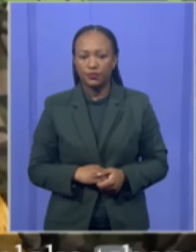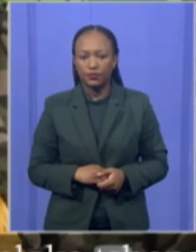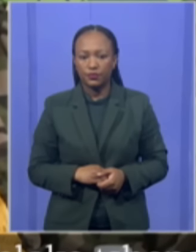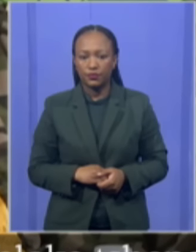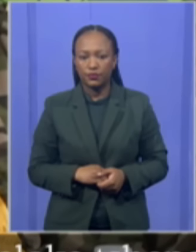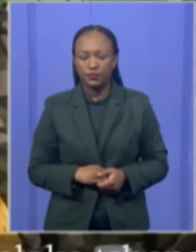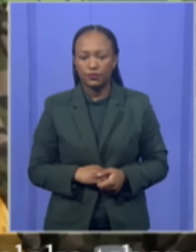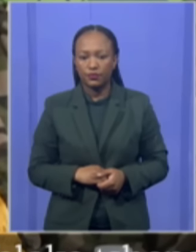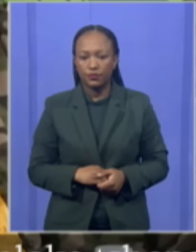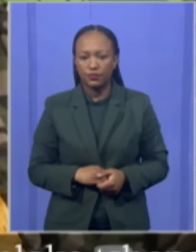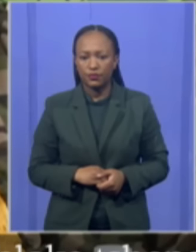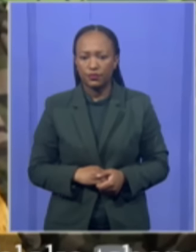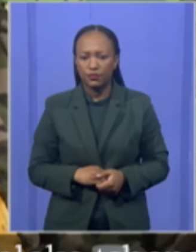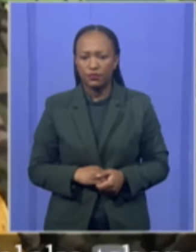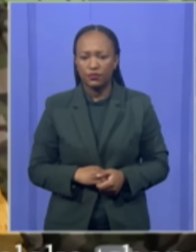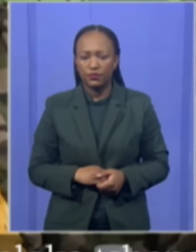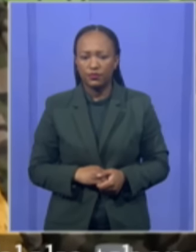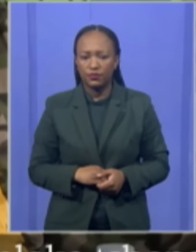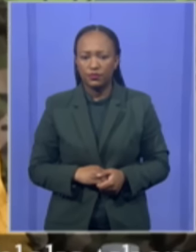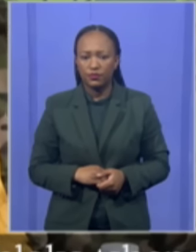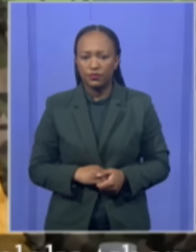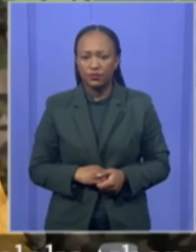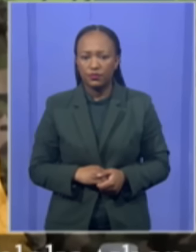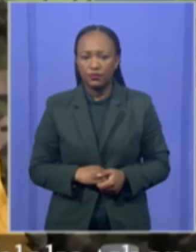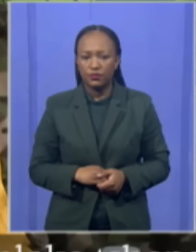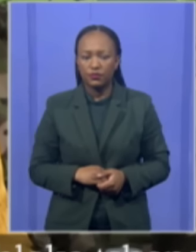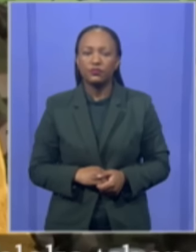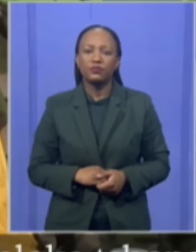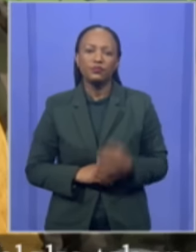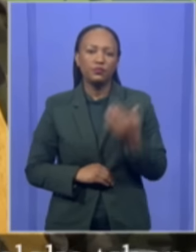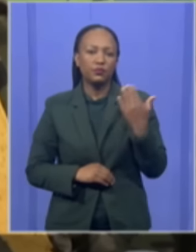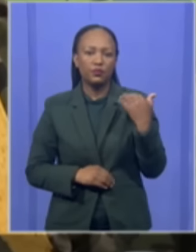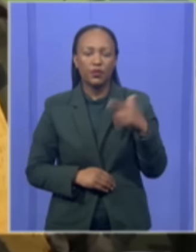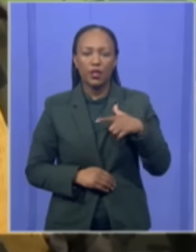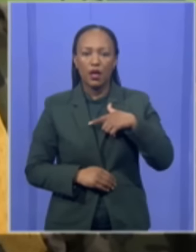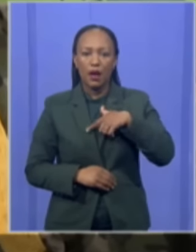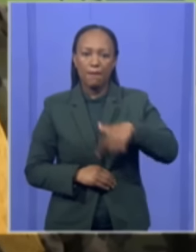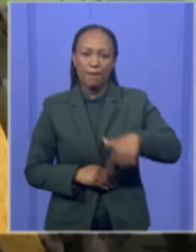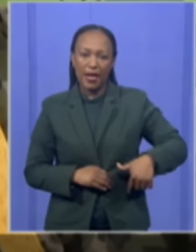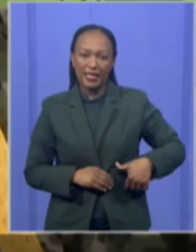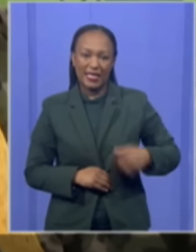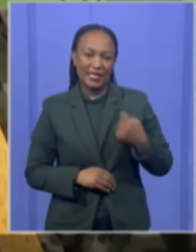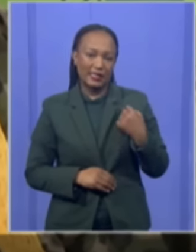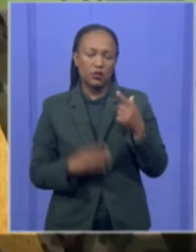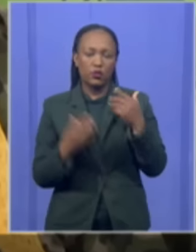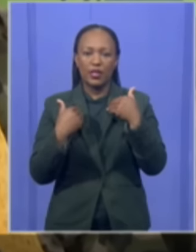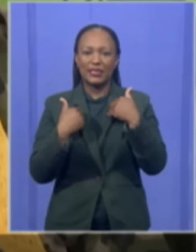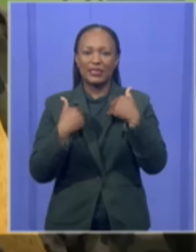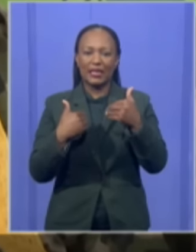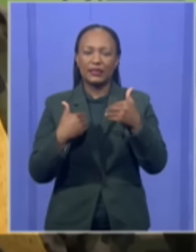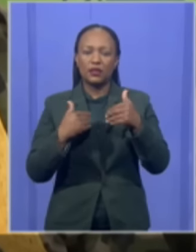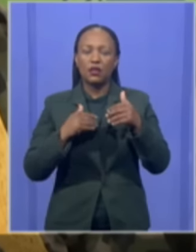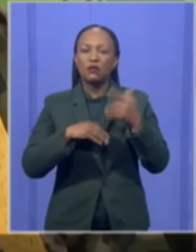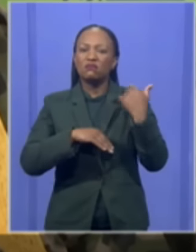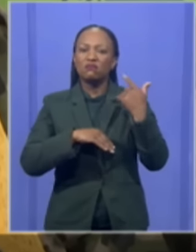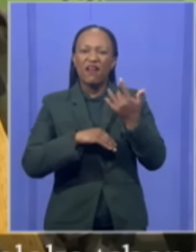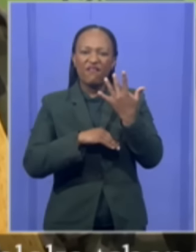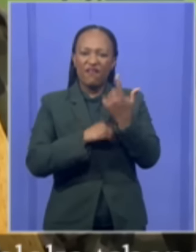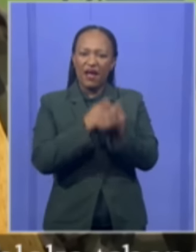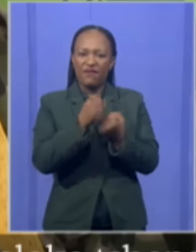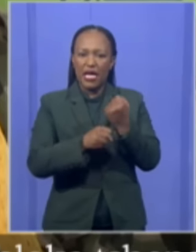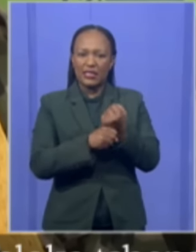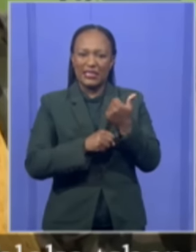given the issues that the president, from the beginning of the 6th term right through to the 7th term,